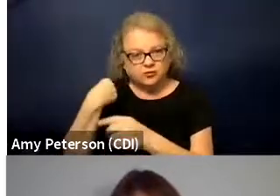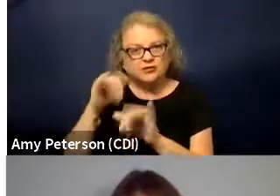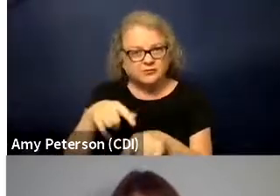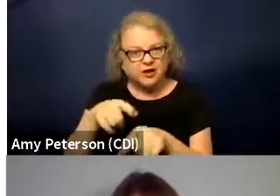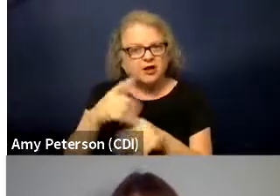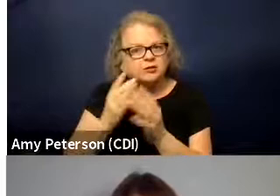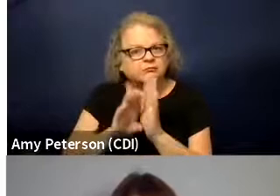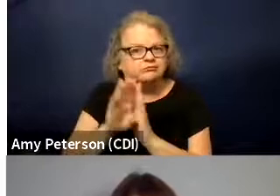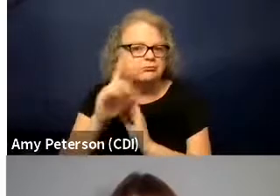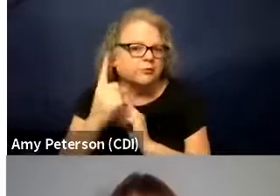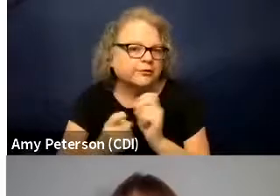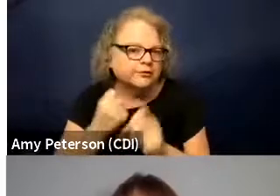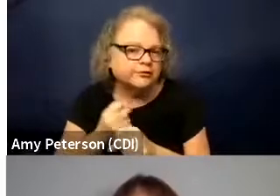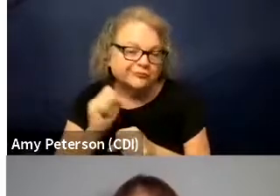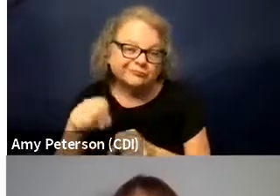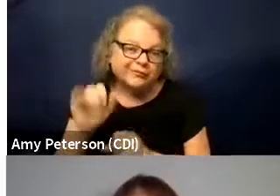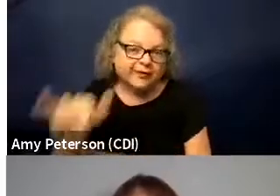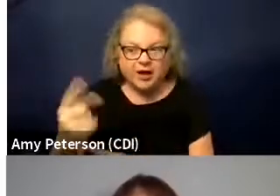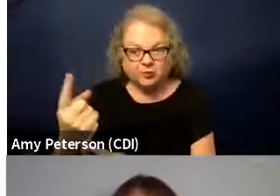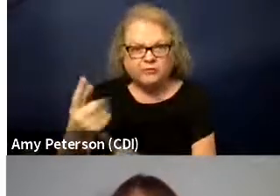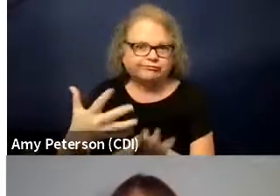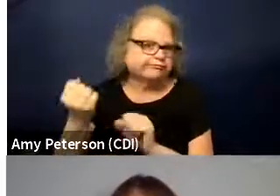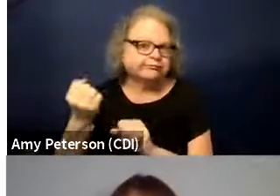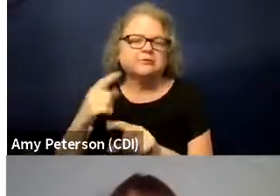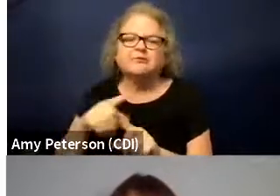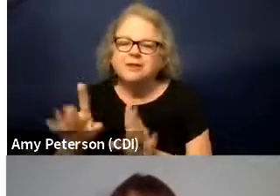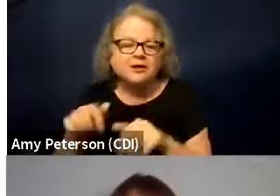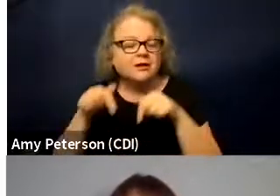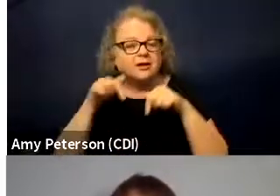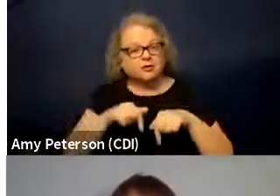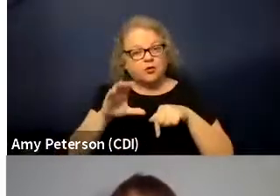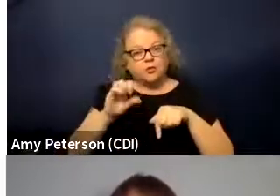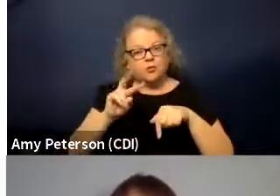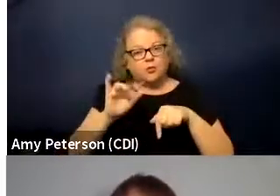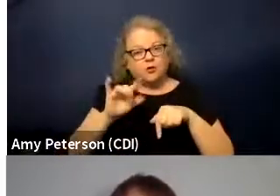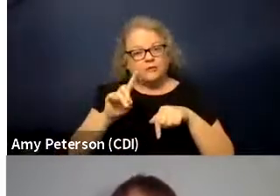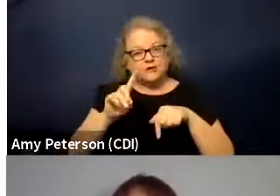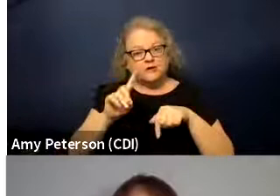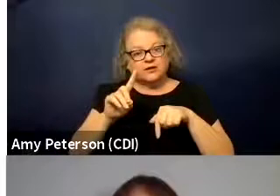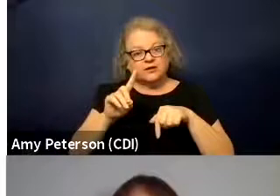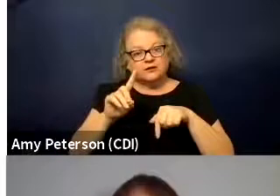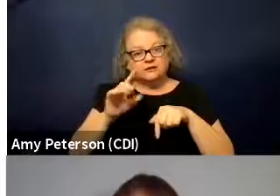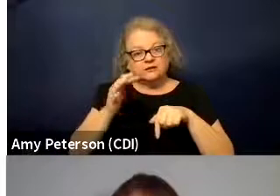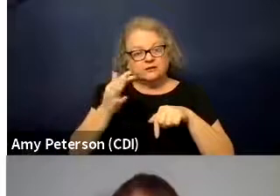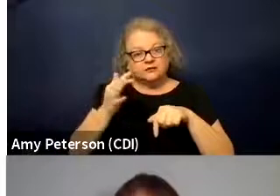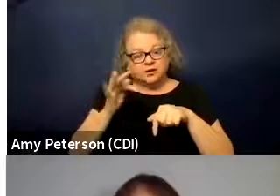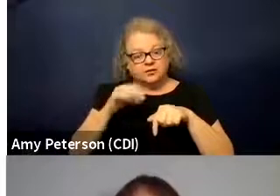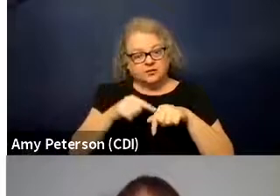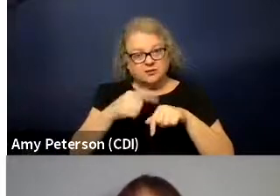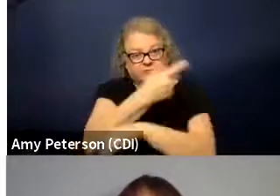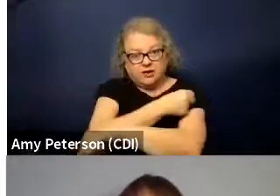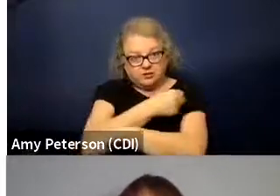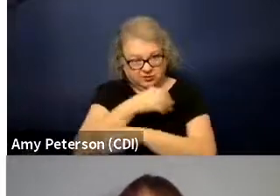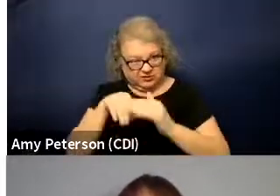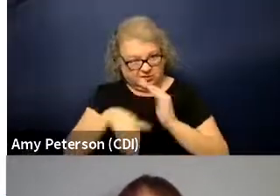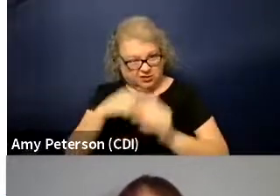take just less than a year. The basic science research on this vaccine goes back many